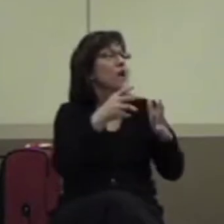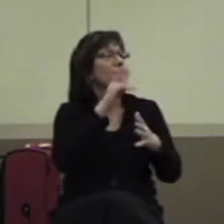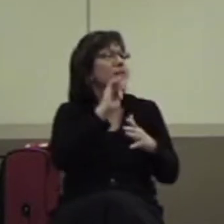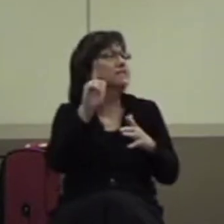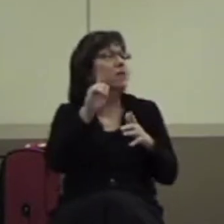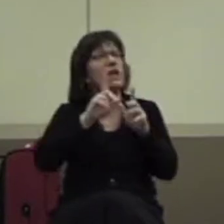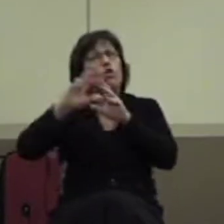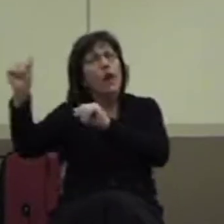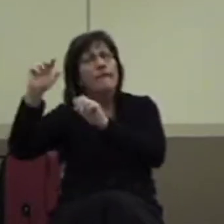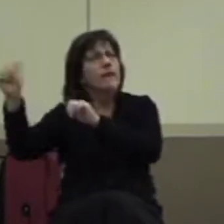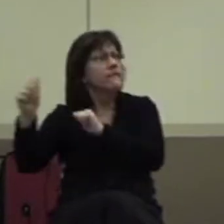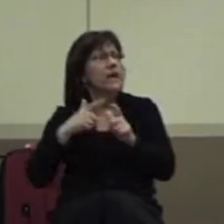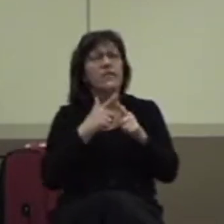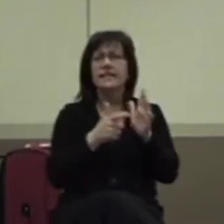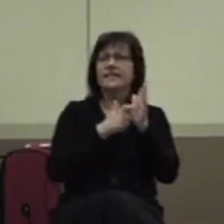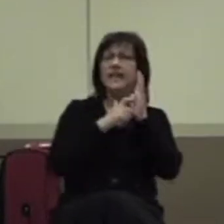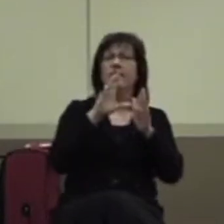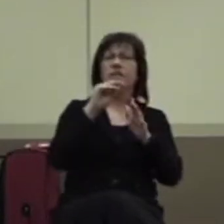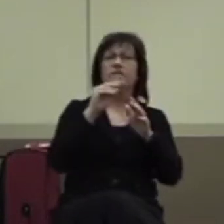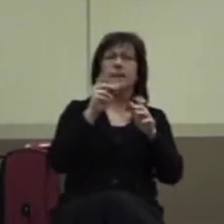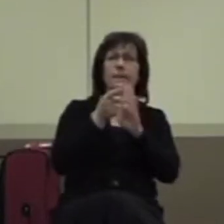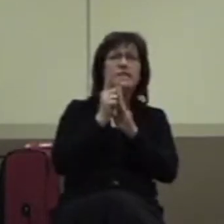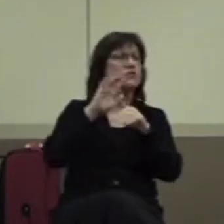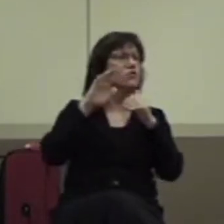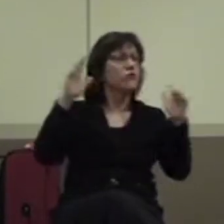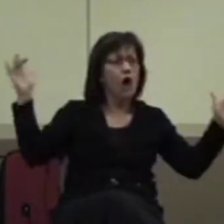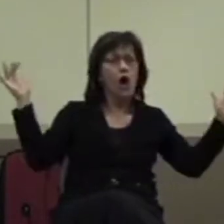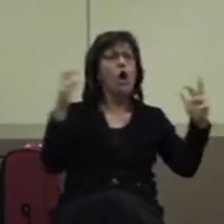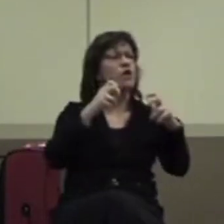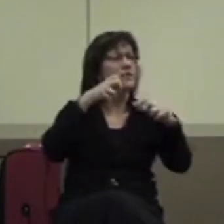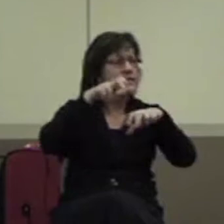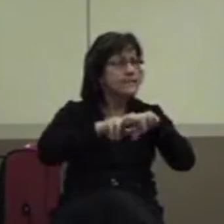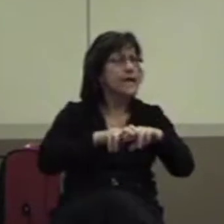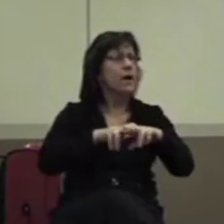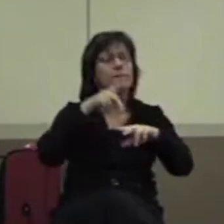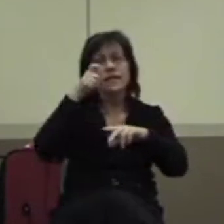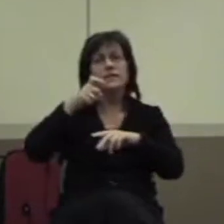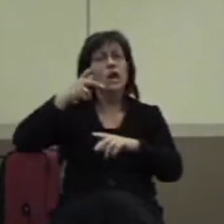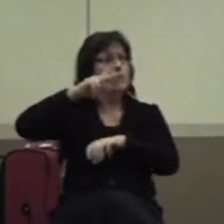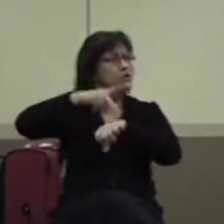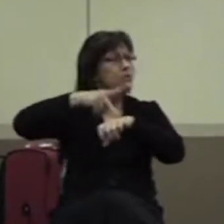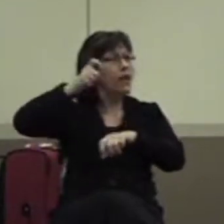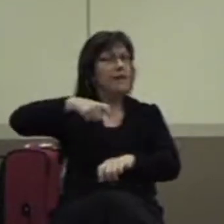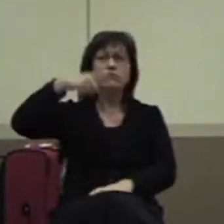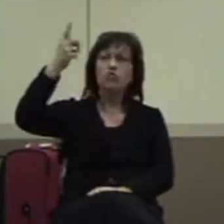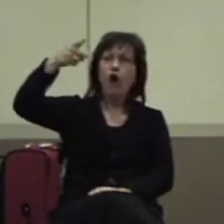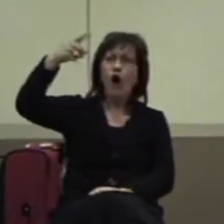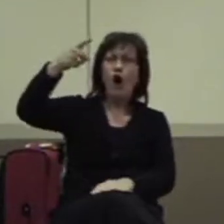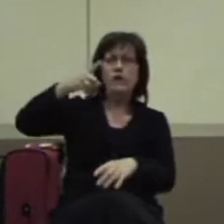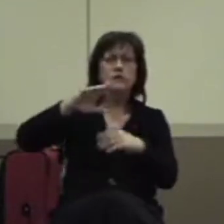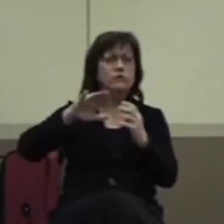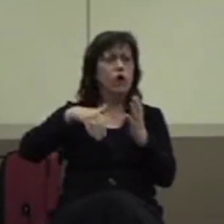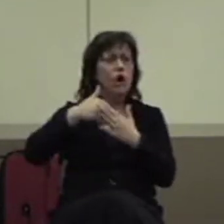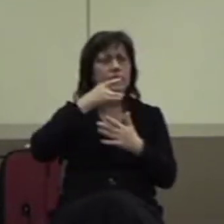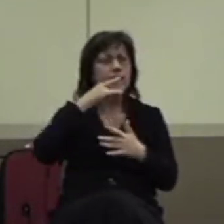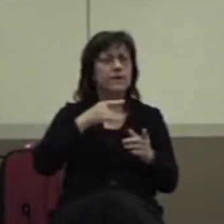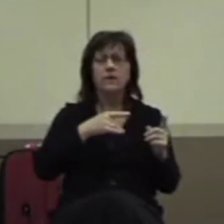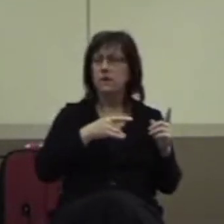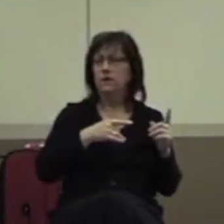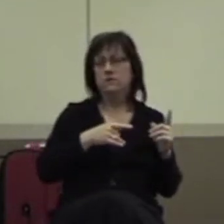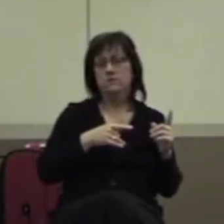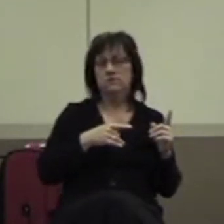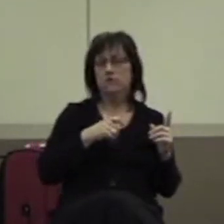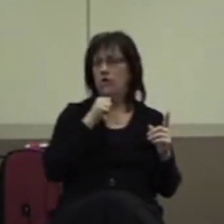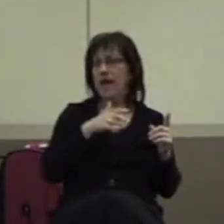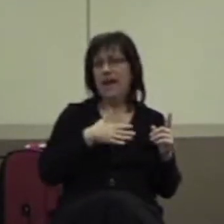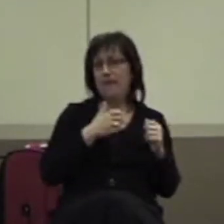a pencil, and it takes 50 minutes to get them all back because the principal's got to talk to all these kids. And she was not